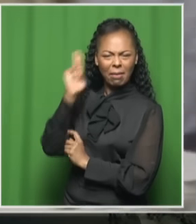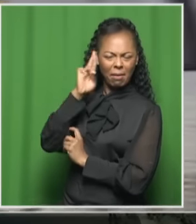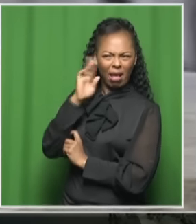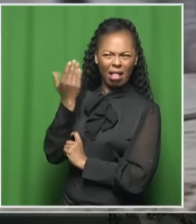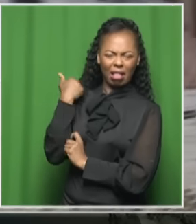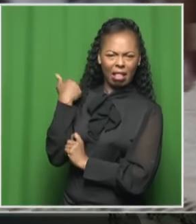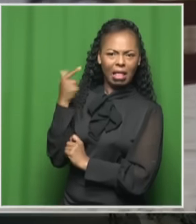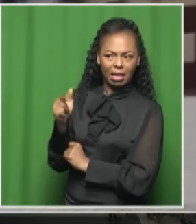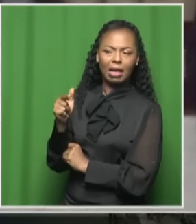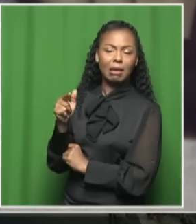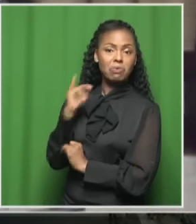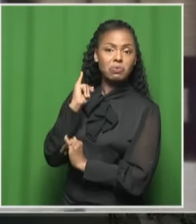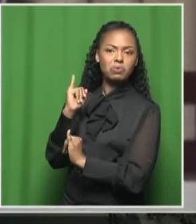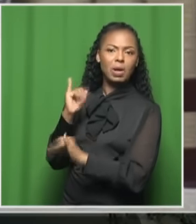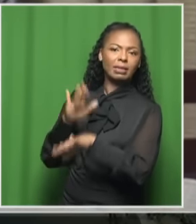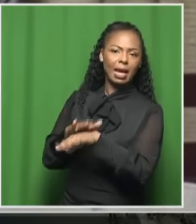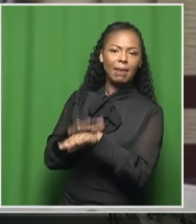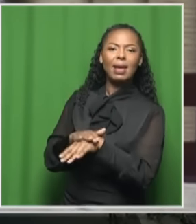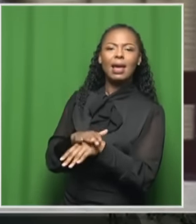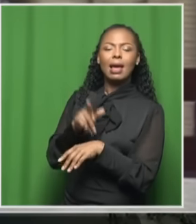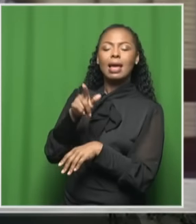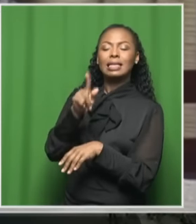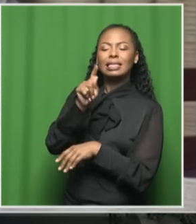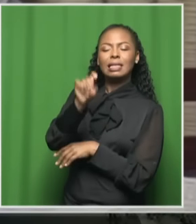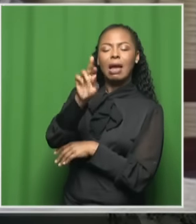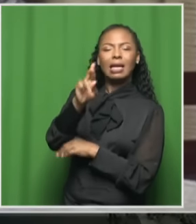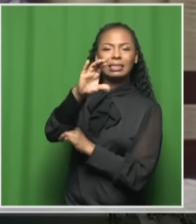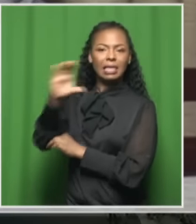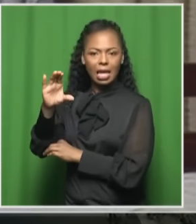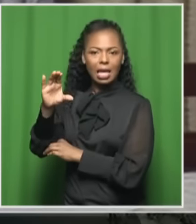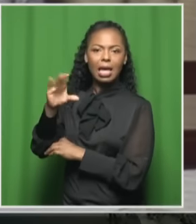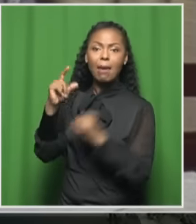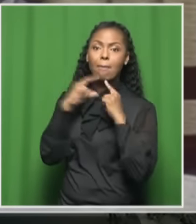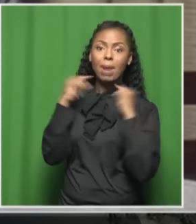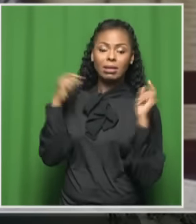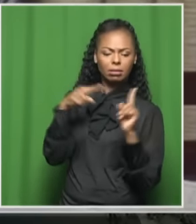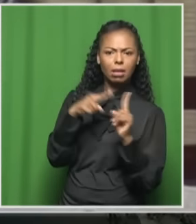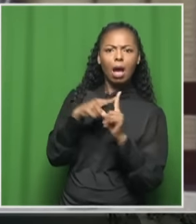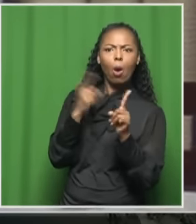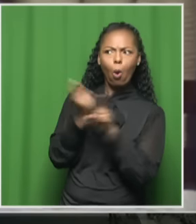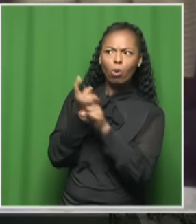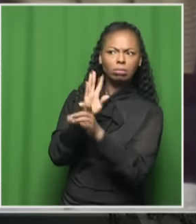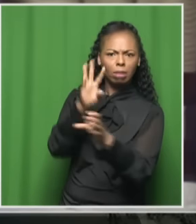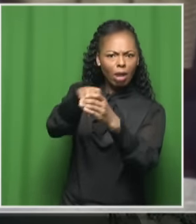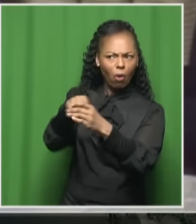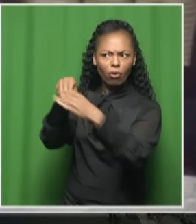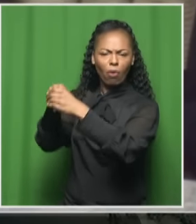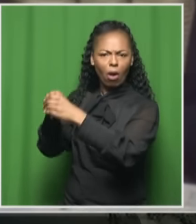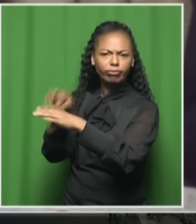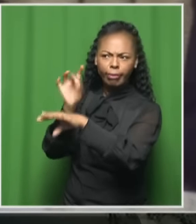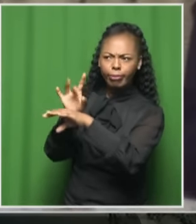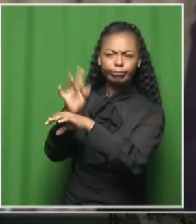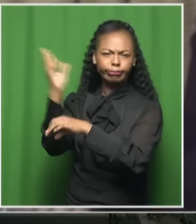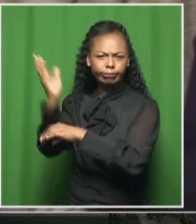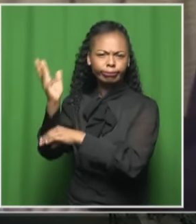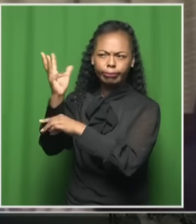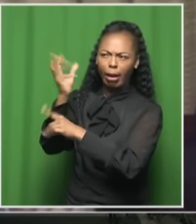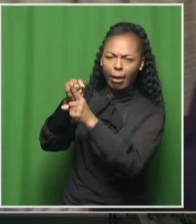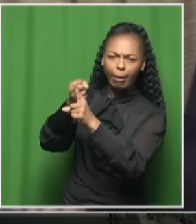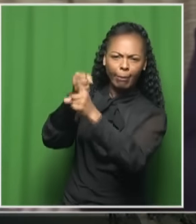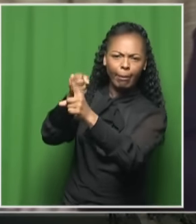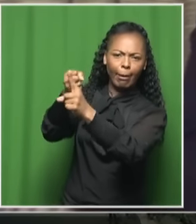you know, during the TRC, the pastor also had a lot to say and a lot of involvement in this. And I mean, he has held